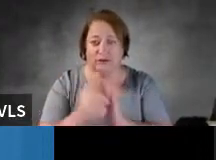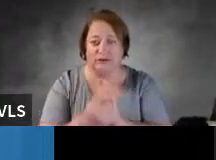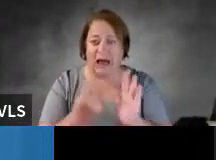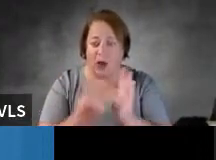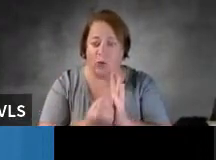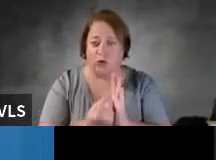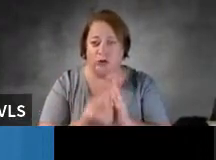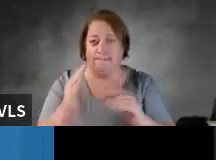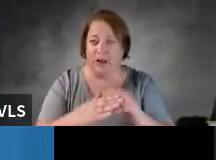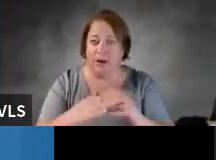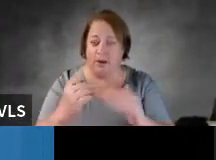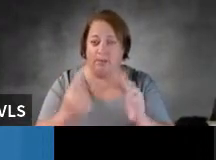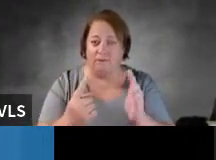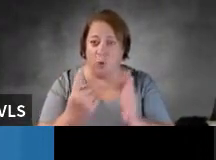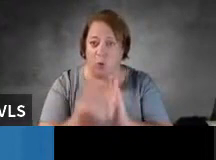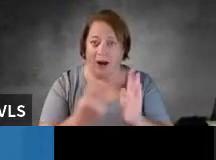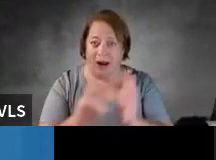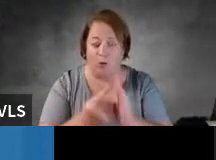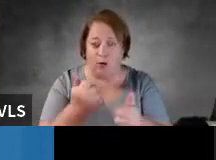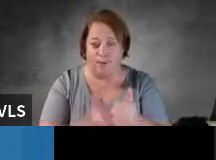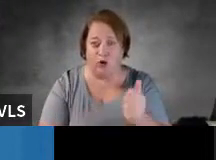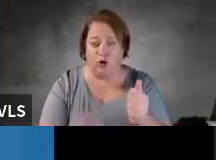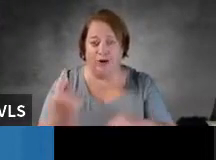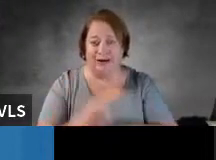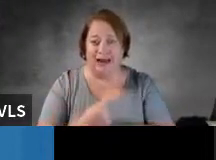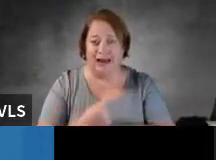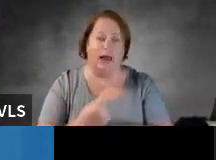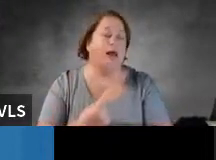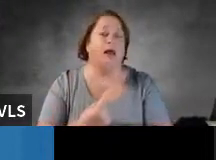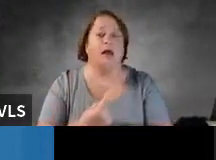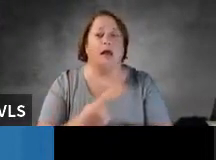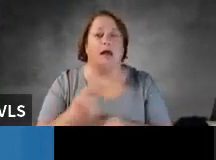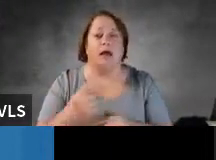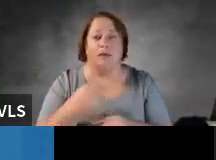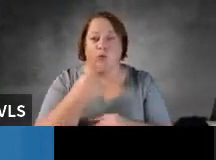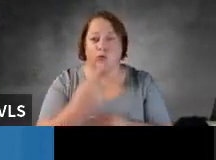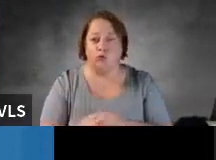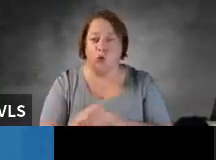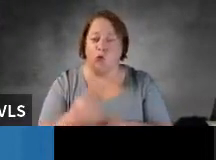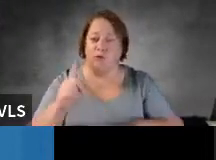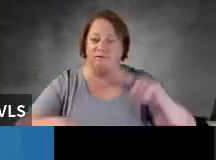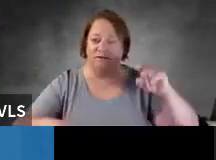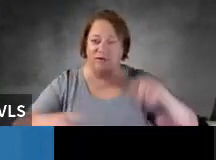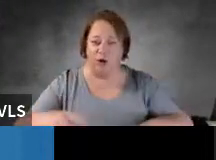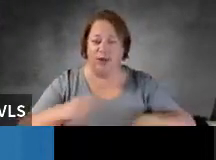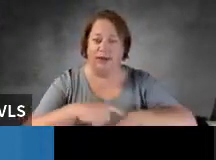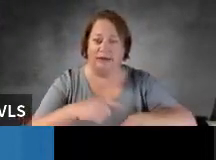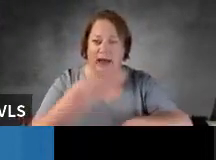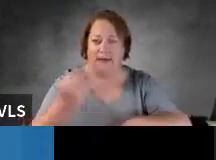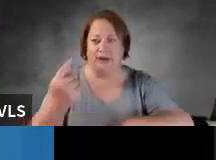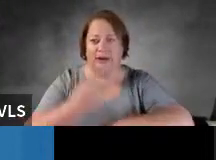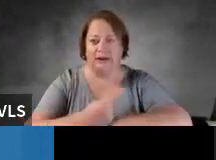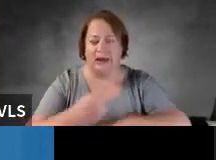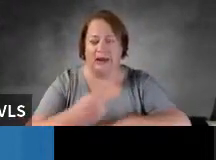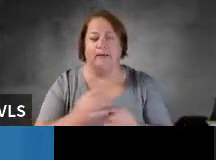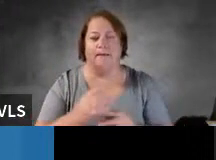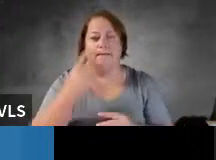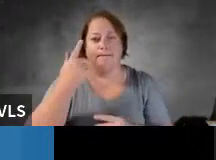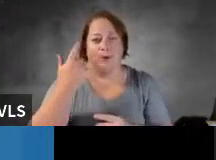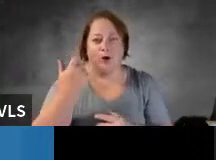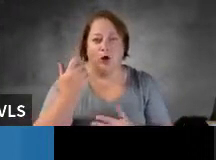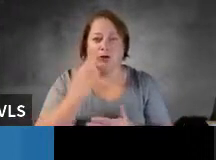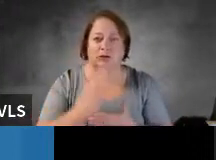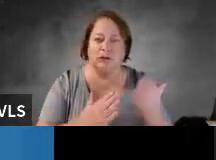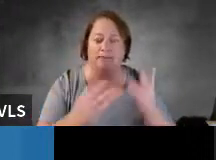day. And our teachers and staff were instructed to vary what time of day office hours are taking place, recognizing some families might be able to